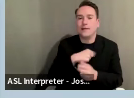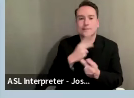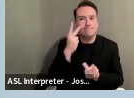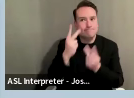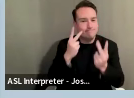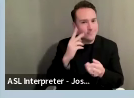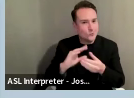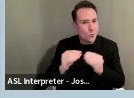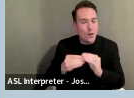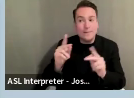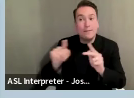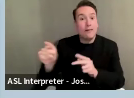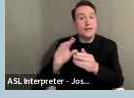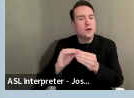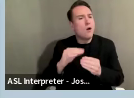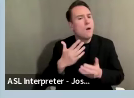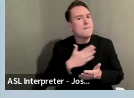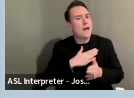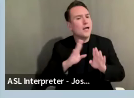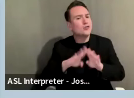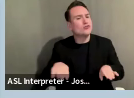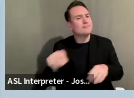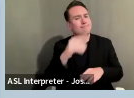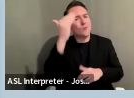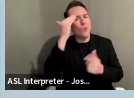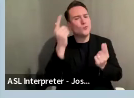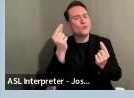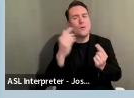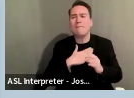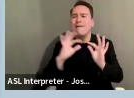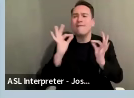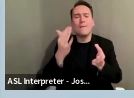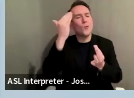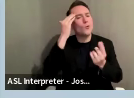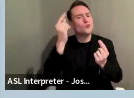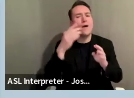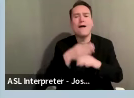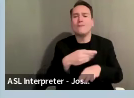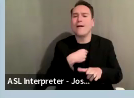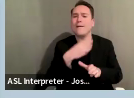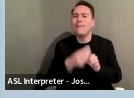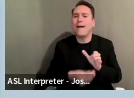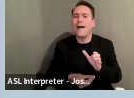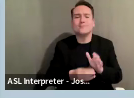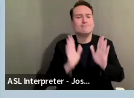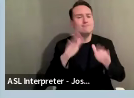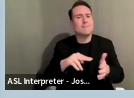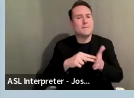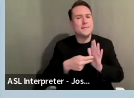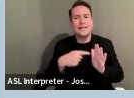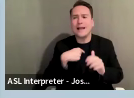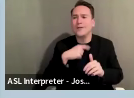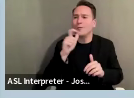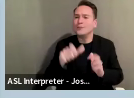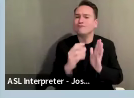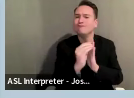where people say, you know, my children understand what's supposed to happen. My family understands the deal among all of us, so I don't have to put it in